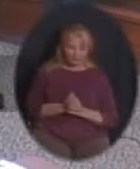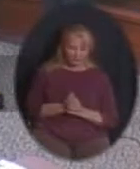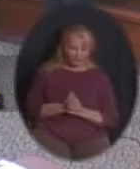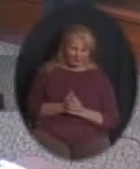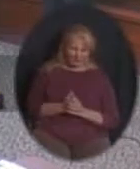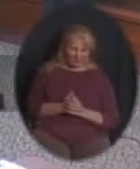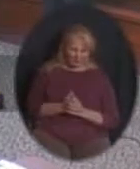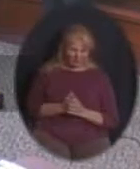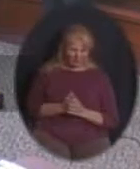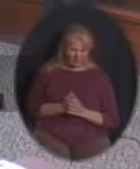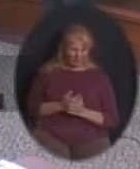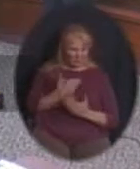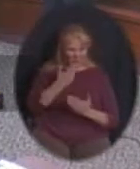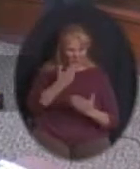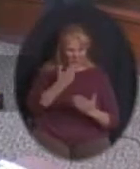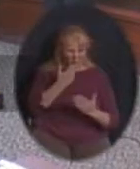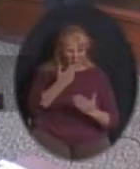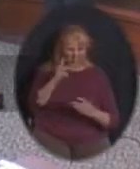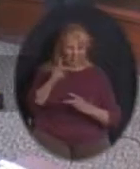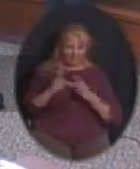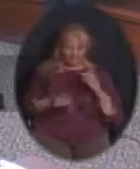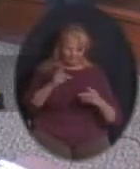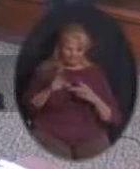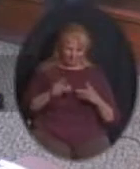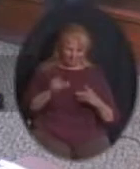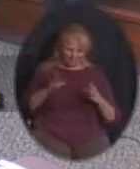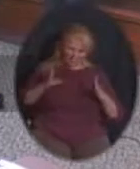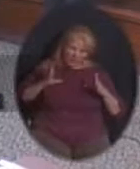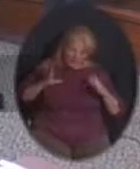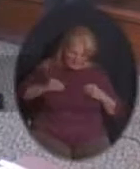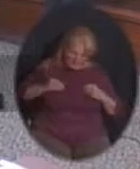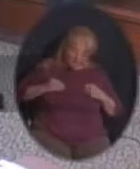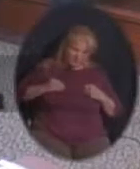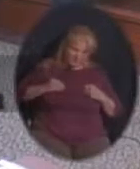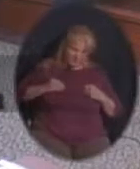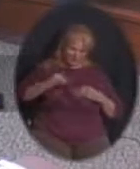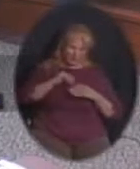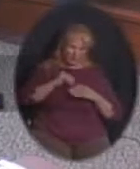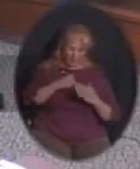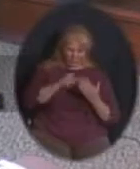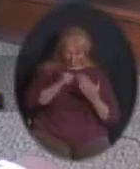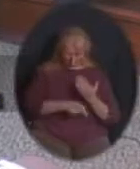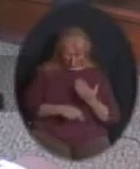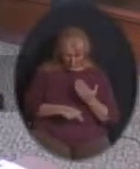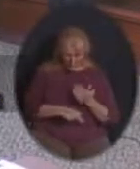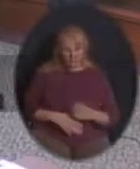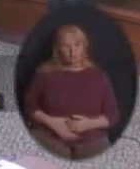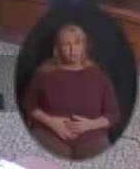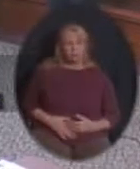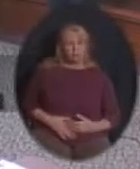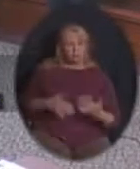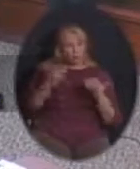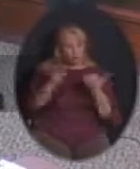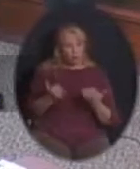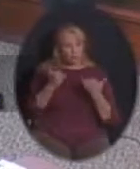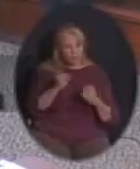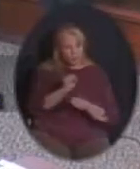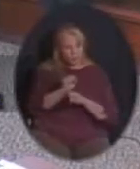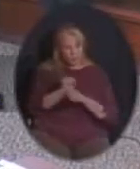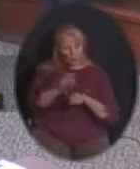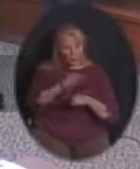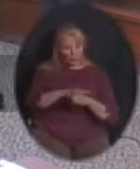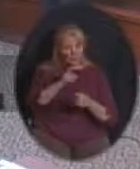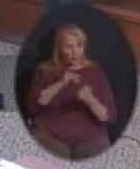a well-received initiative throughout the city. We're at work at a project right now